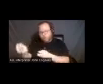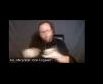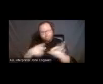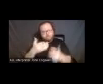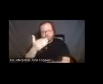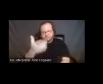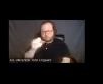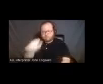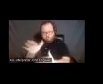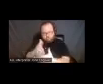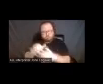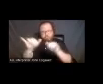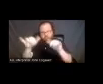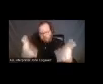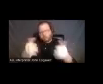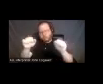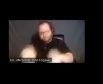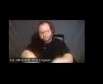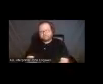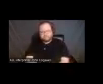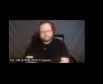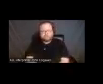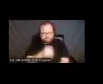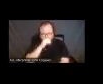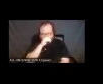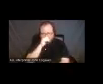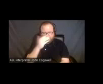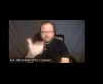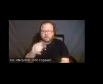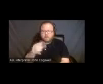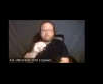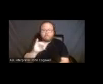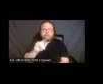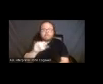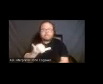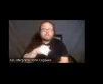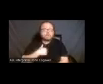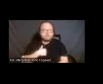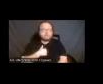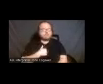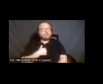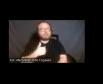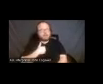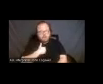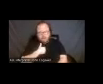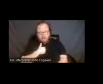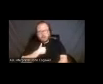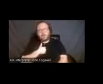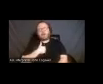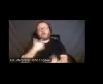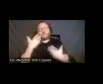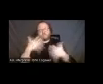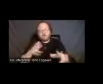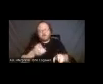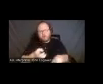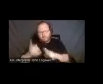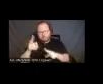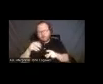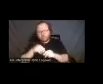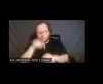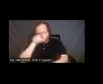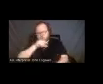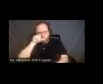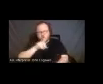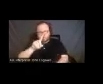share. Go ahead, Misty. This is Misty speaking. I did upload into the Google